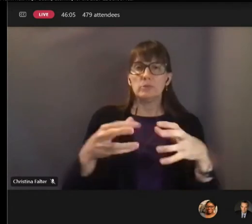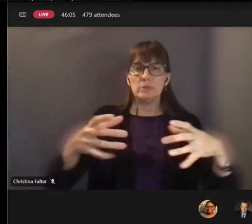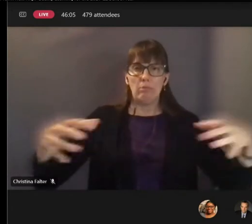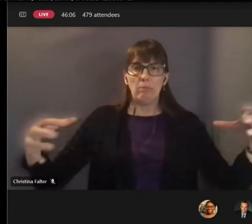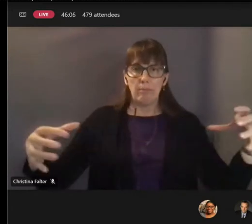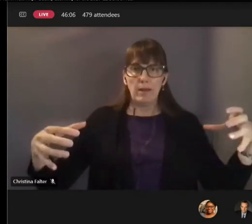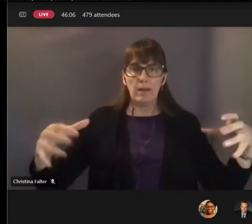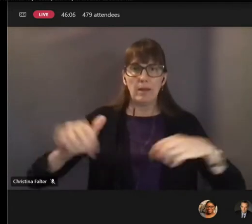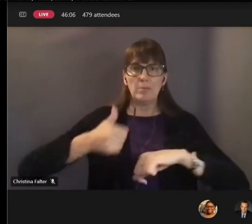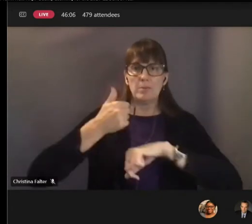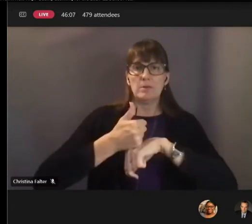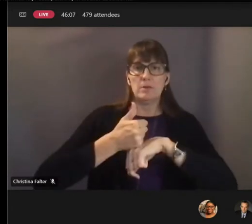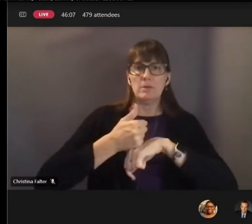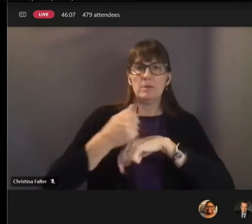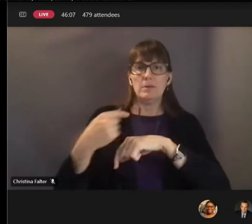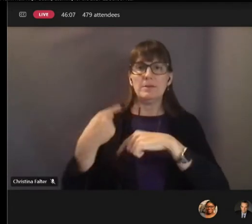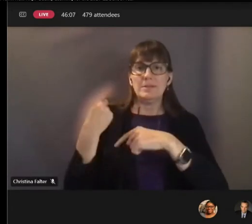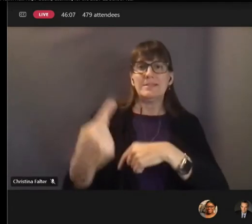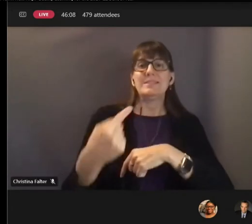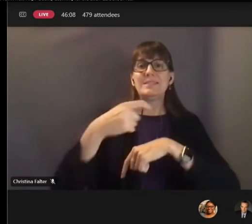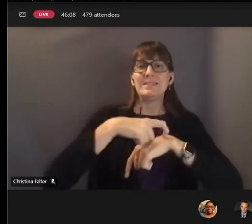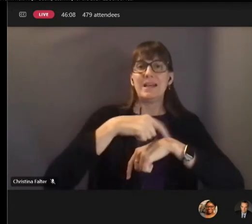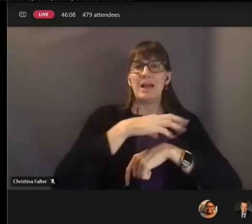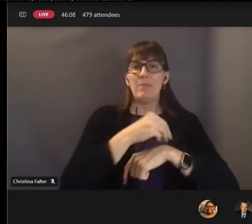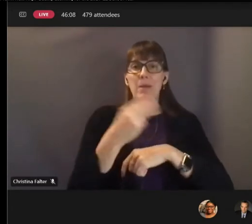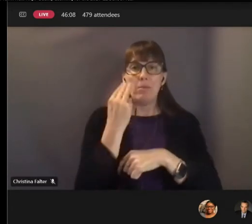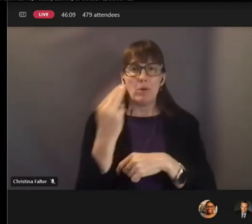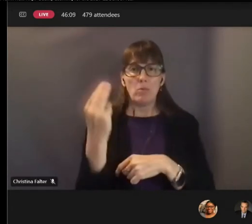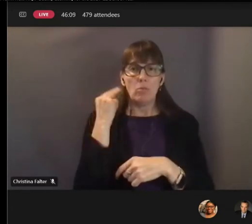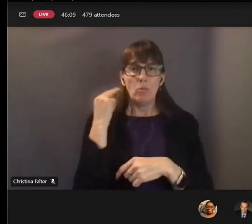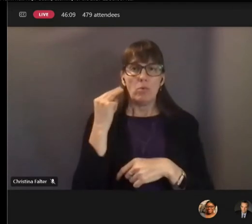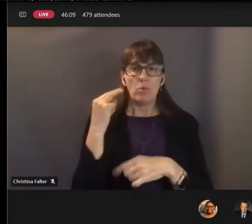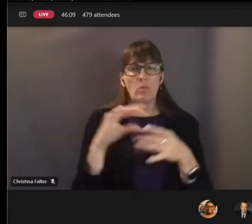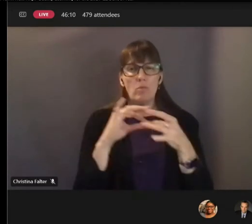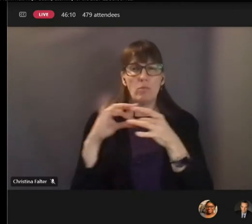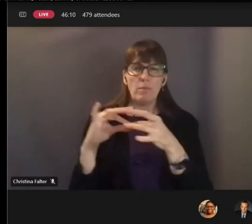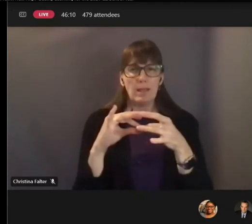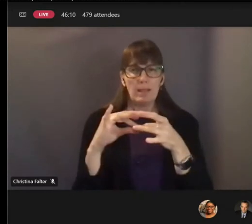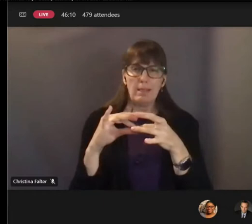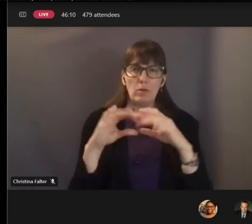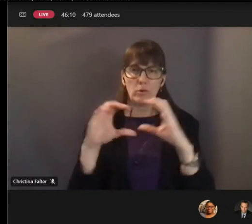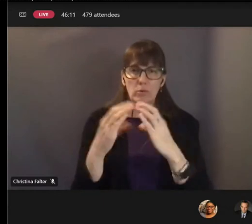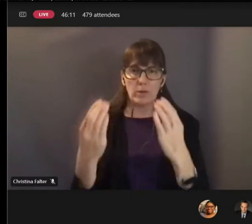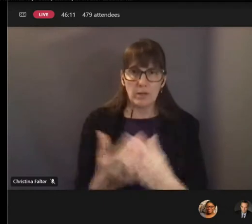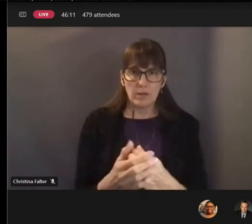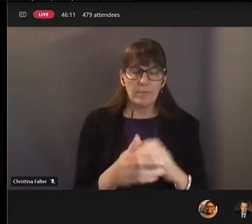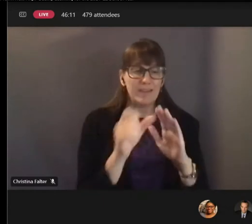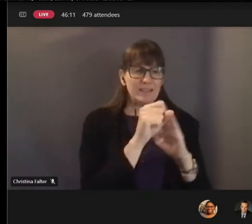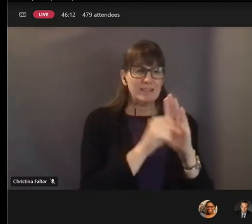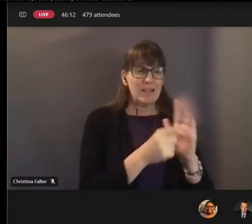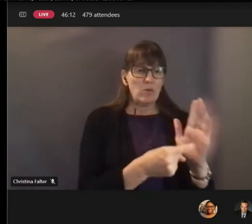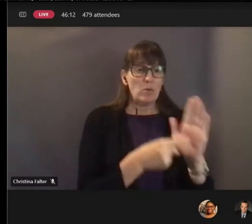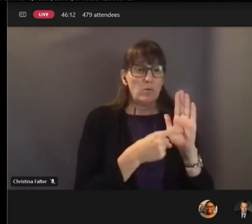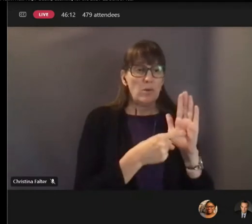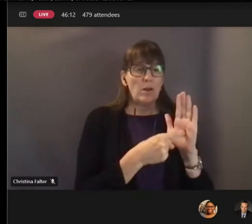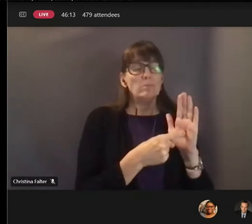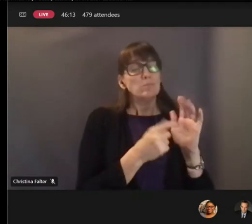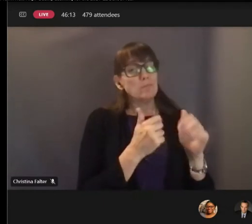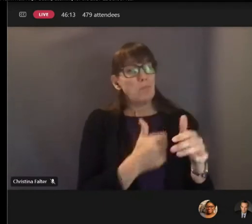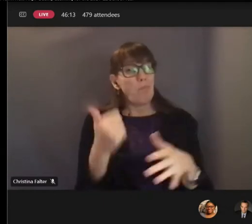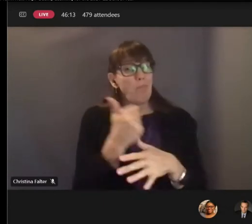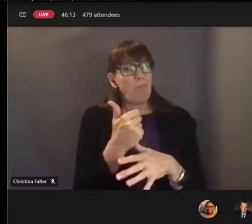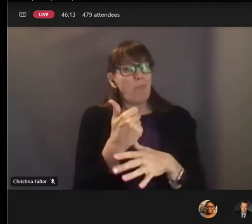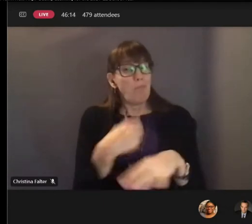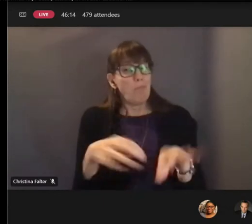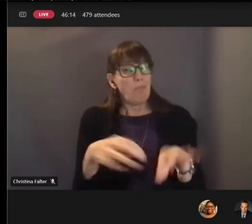Since Time Immemorial and the related curriculum, given state requirements and, more importantly, our values. With respect to college